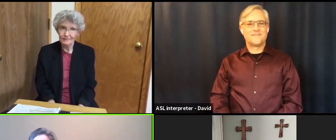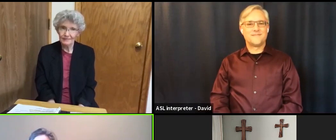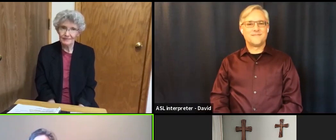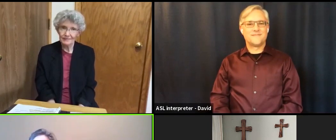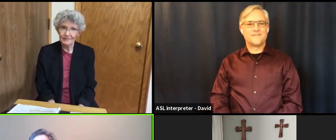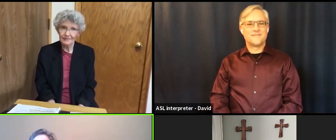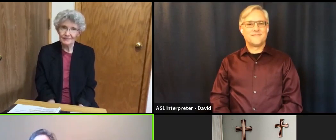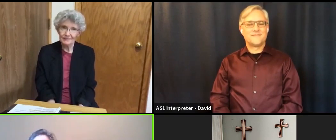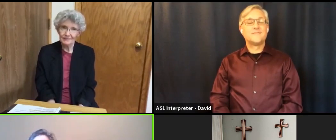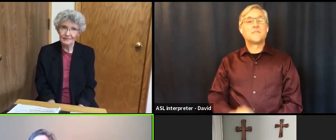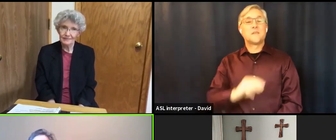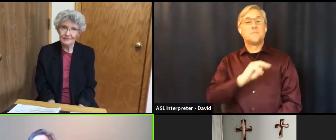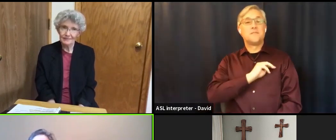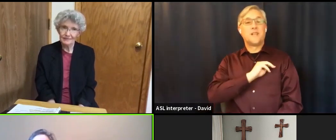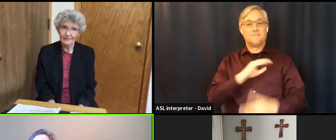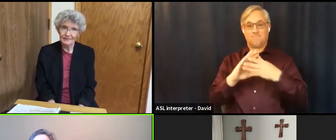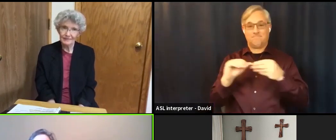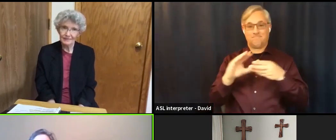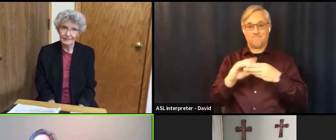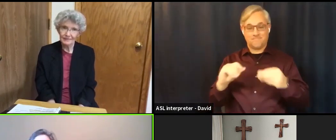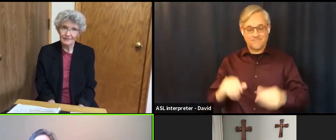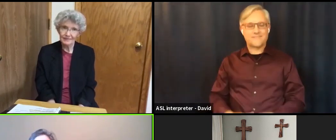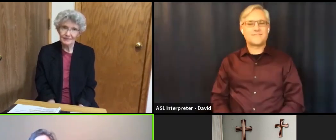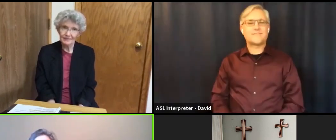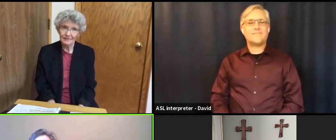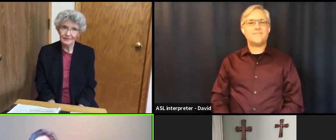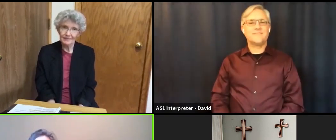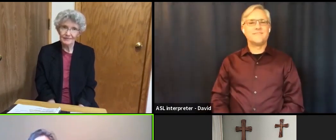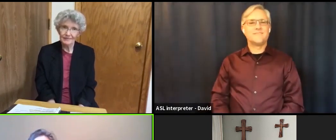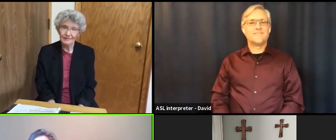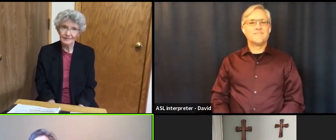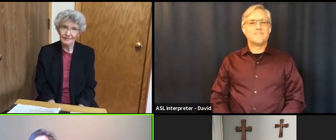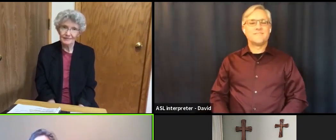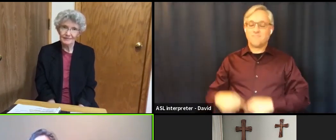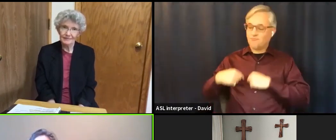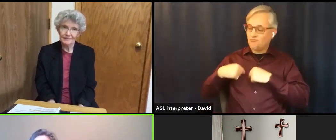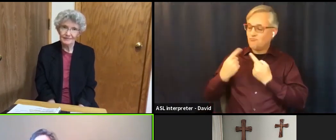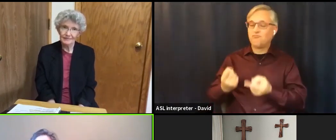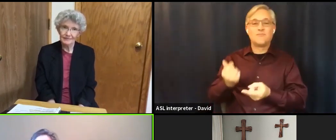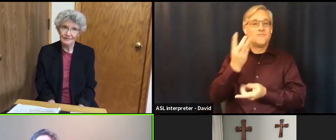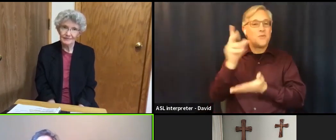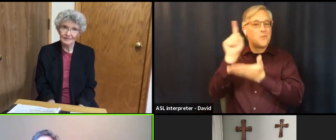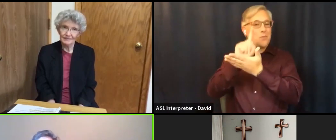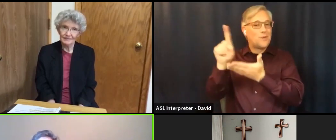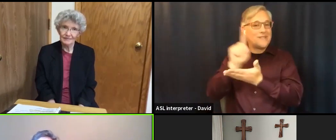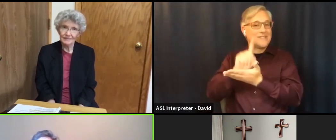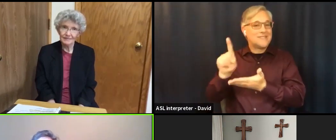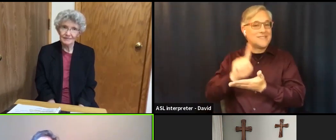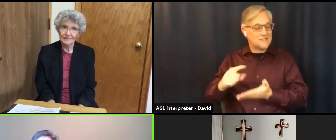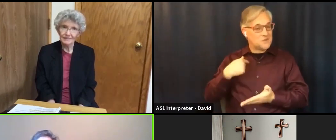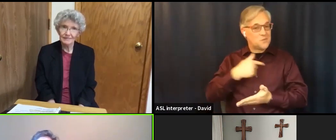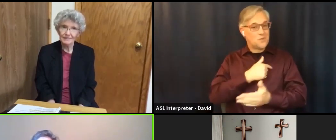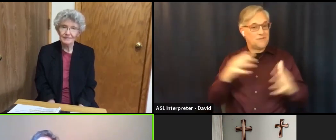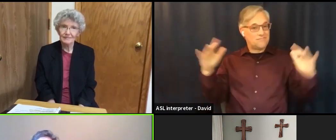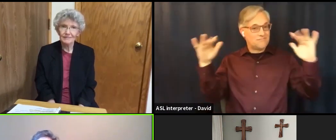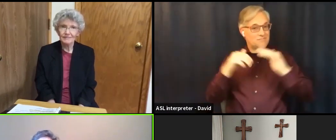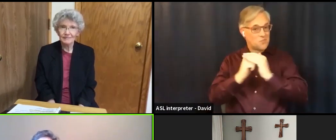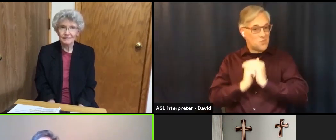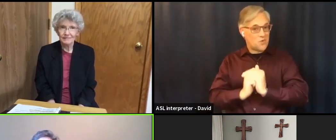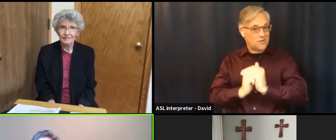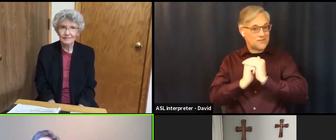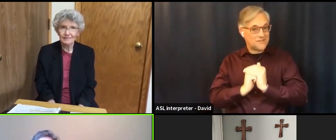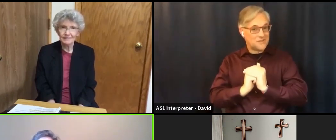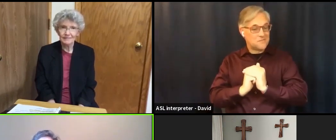As we have recalled in the last couple of weeks as we gather together, God is the one who gathers